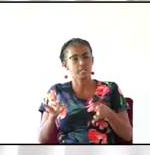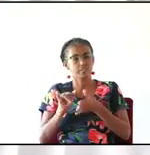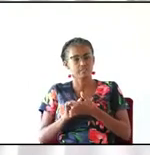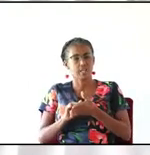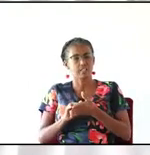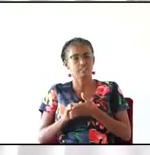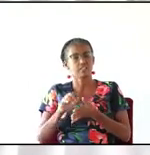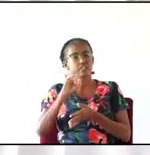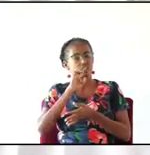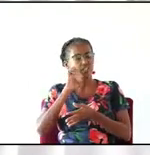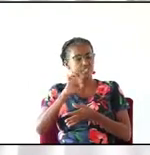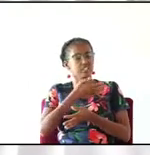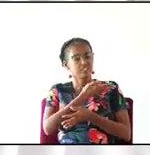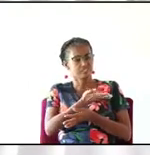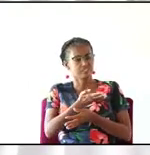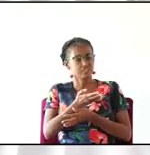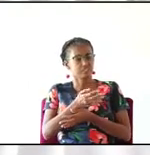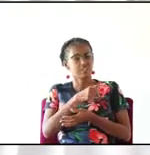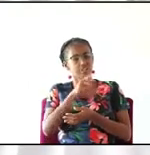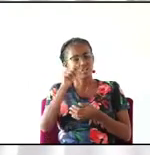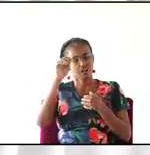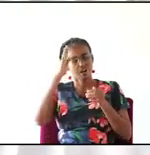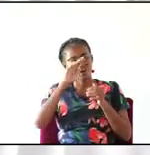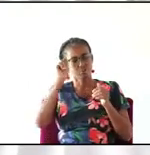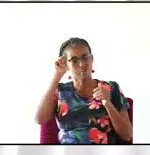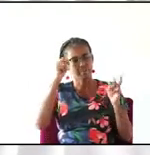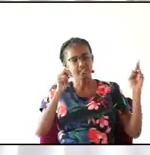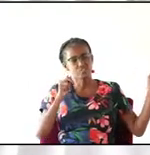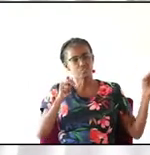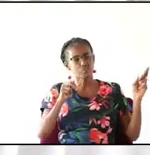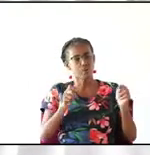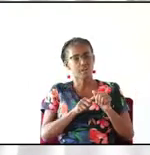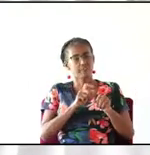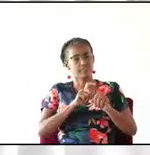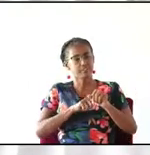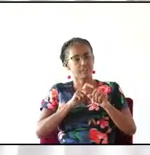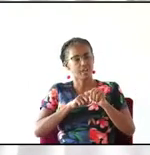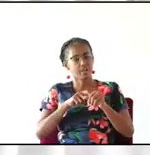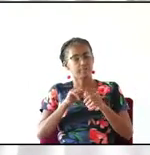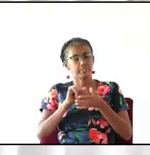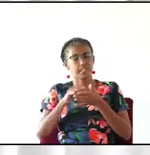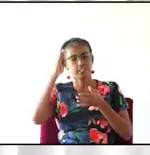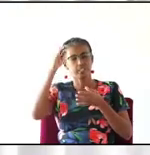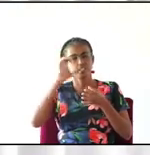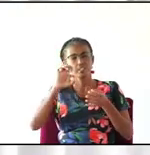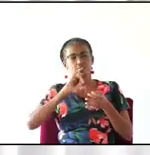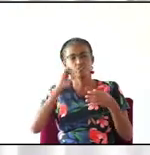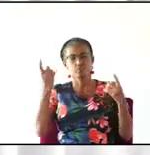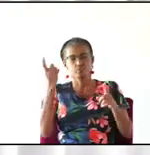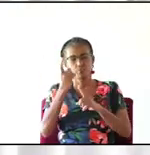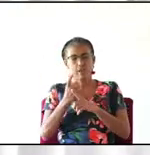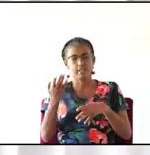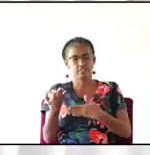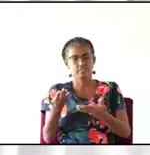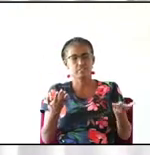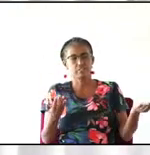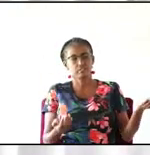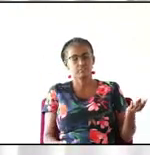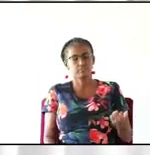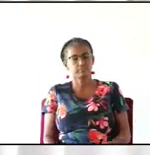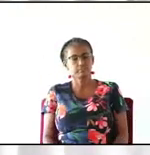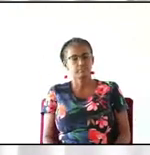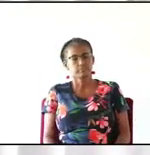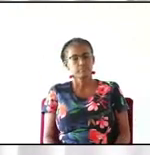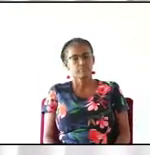and he'll remind you that I'm right there. And if it's a tiny lamp and you just can't see right ahead, you step forward,